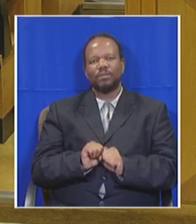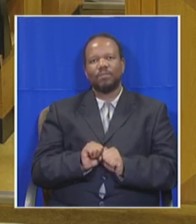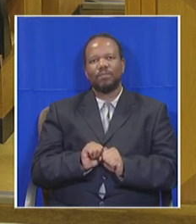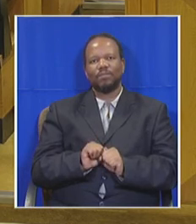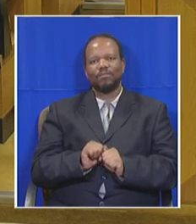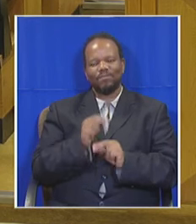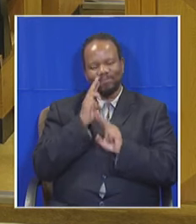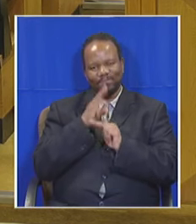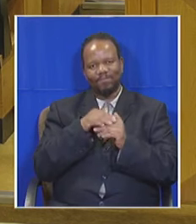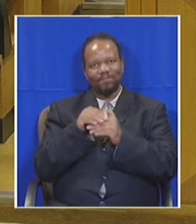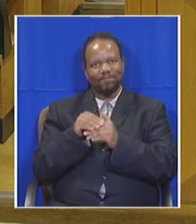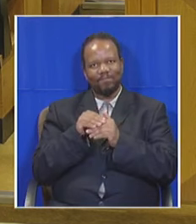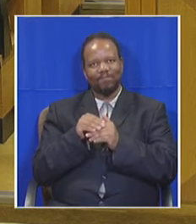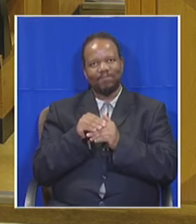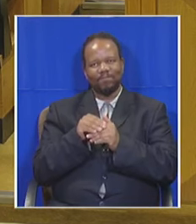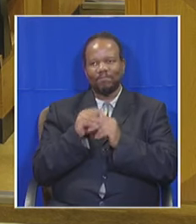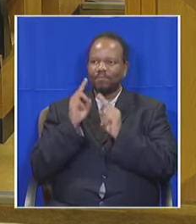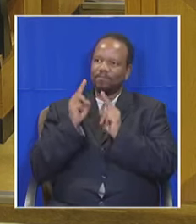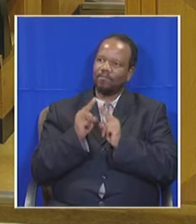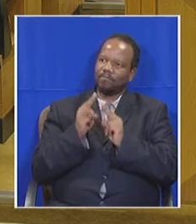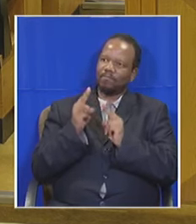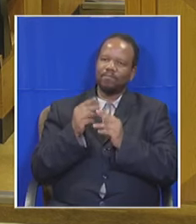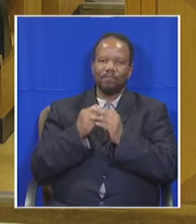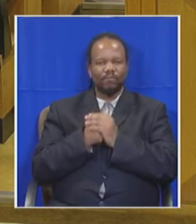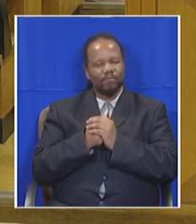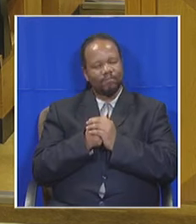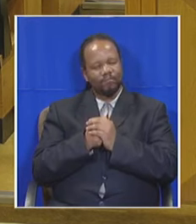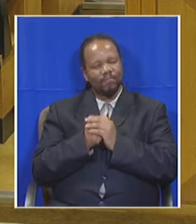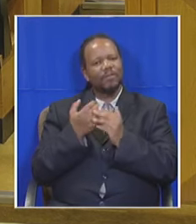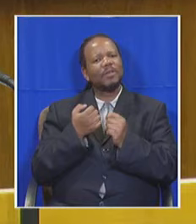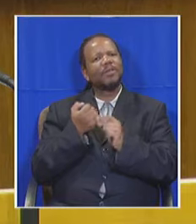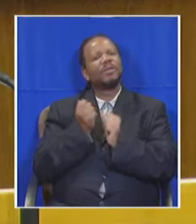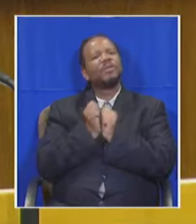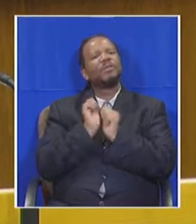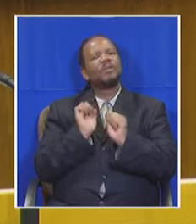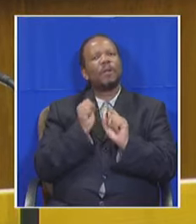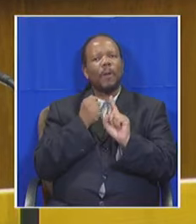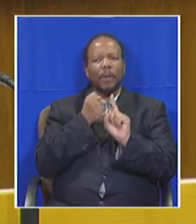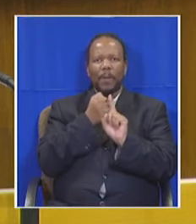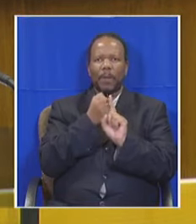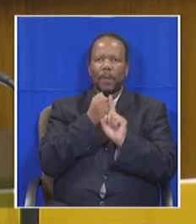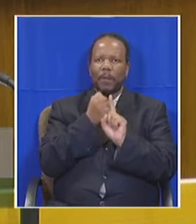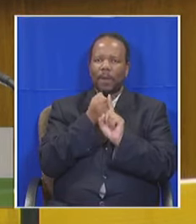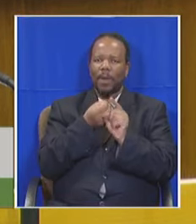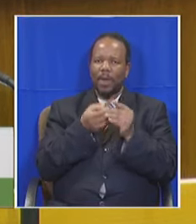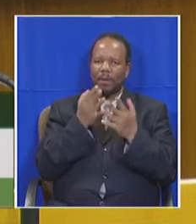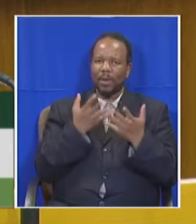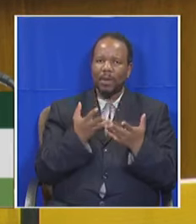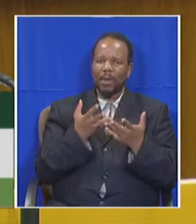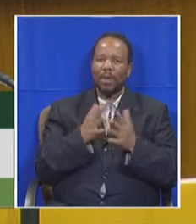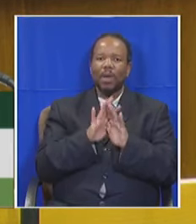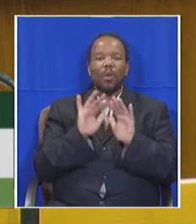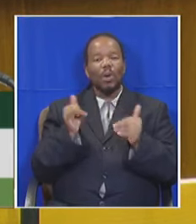Honorable members and guests, when our hard-fought democracy came into being, paid for by the blood